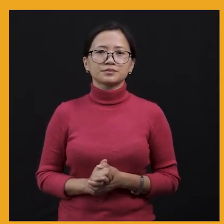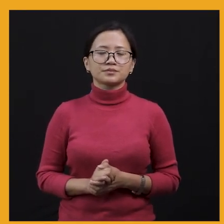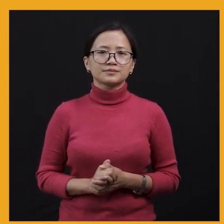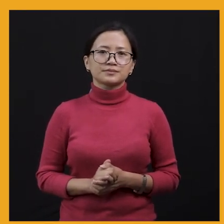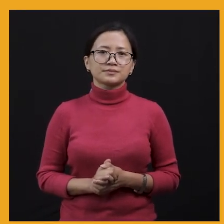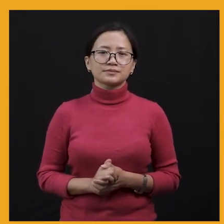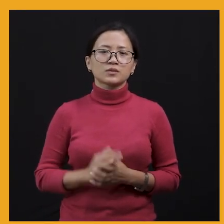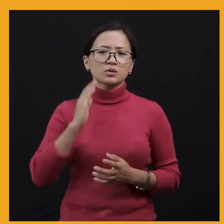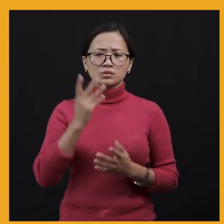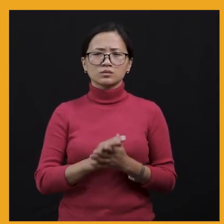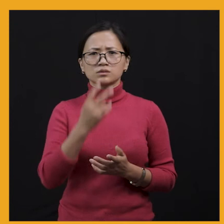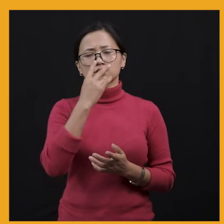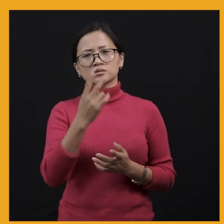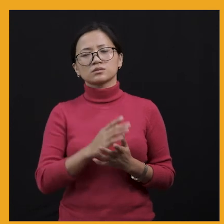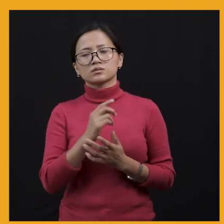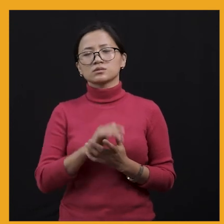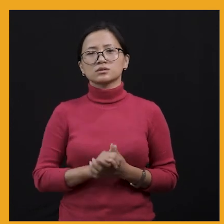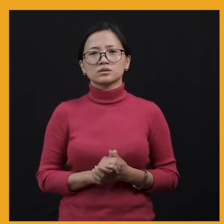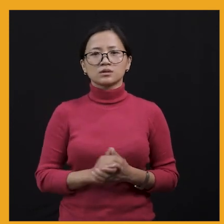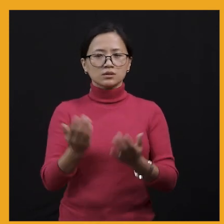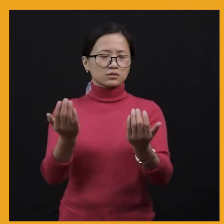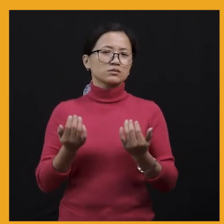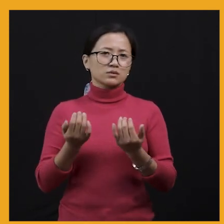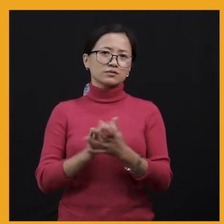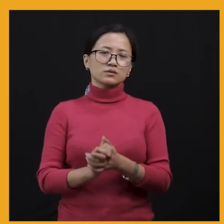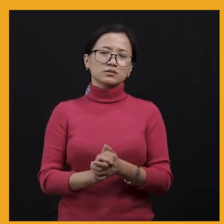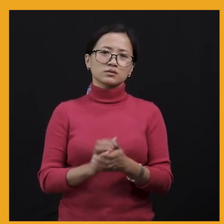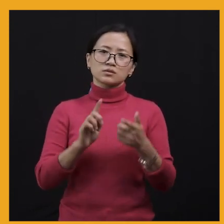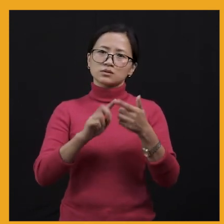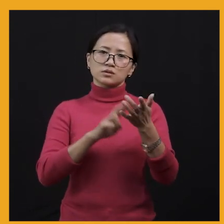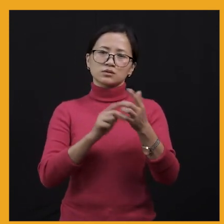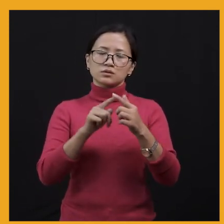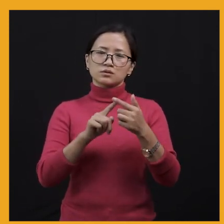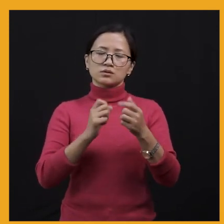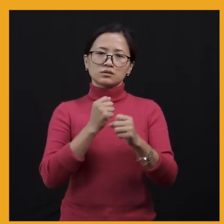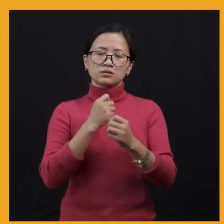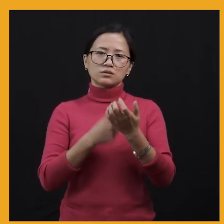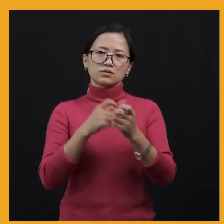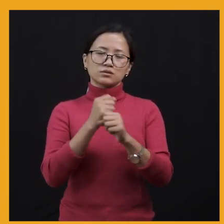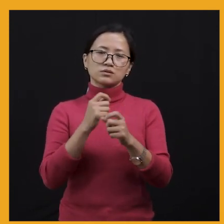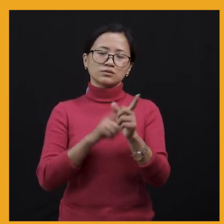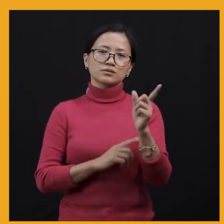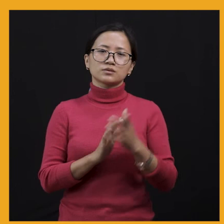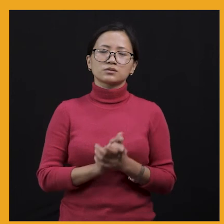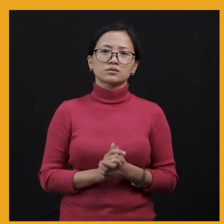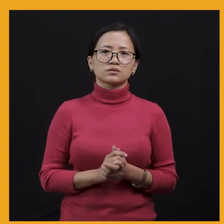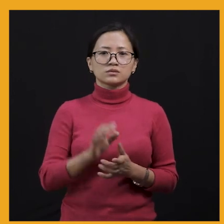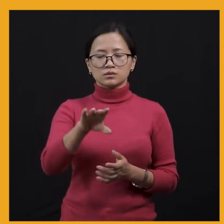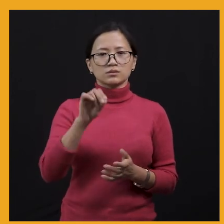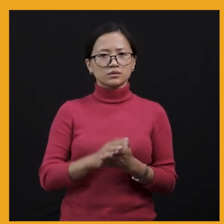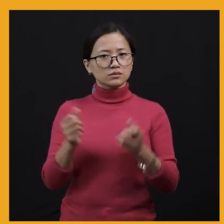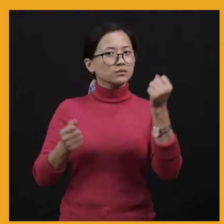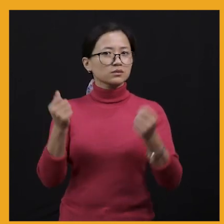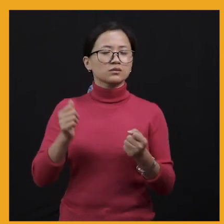Okay? Now when we say reduce means to save energy, students, instead of taking